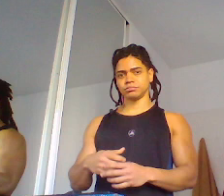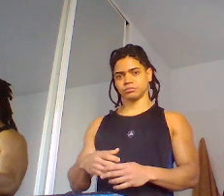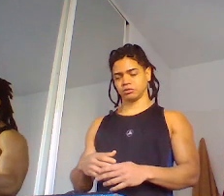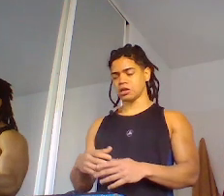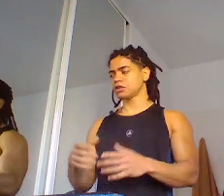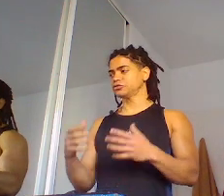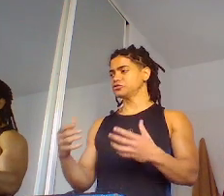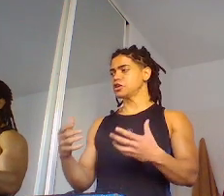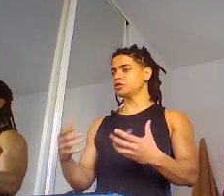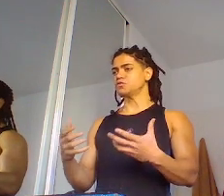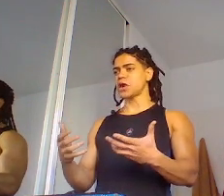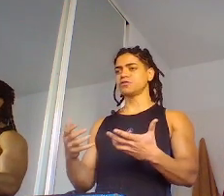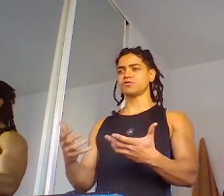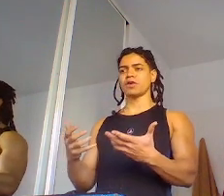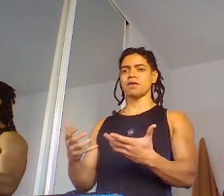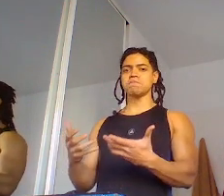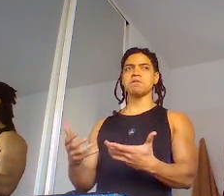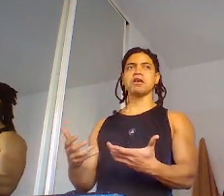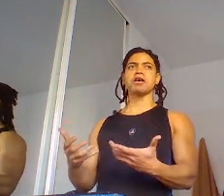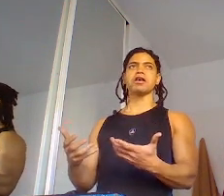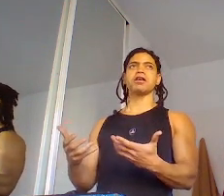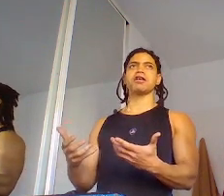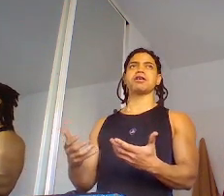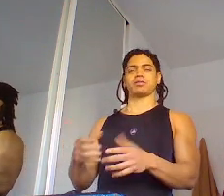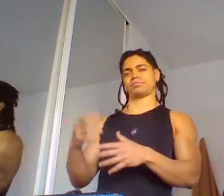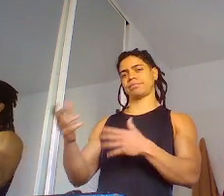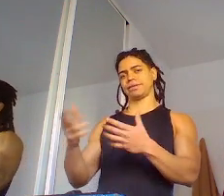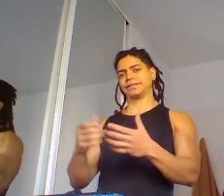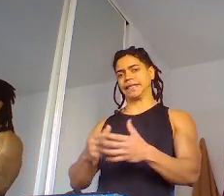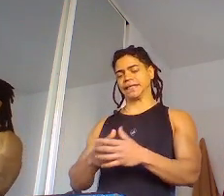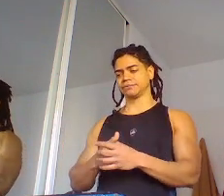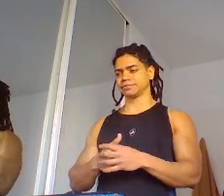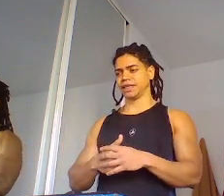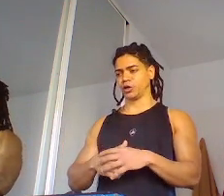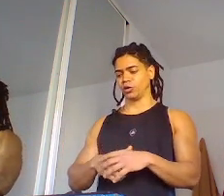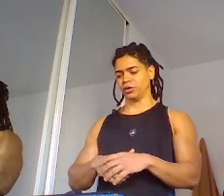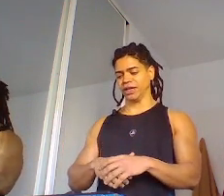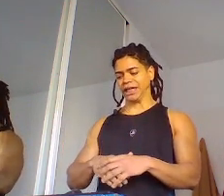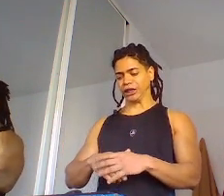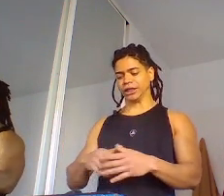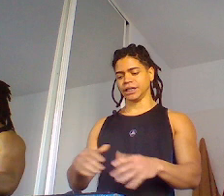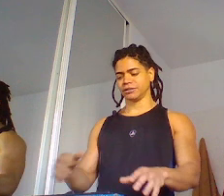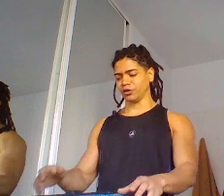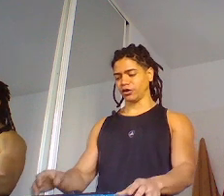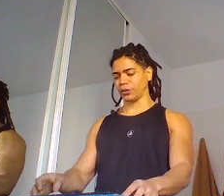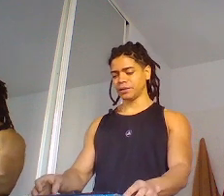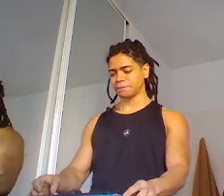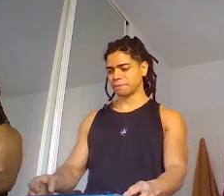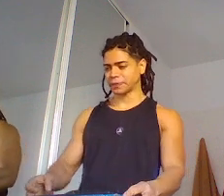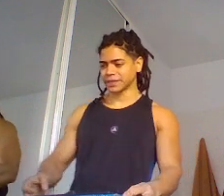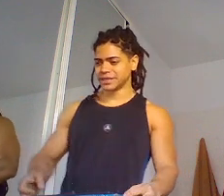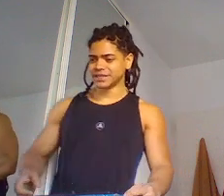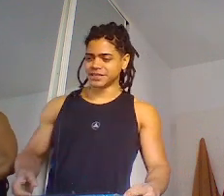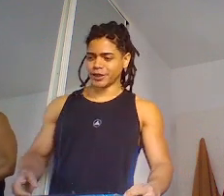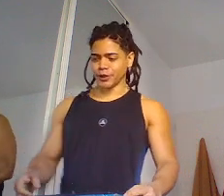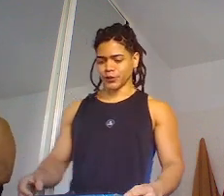Rumble. Let's get ready to rumble! Things like that. I don't know if I did that great.